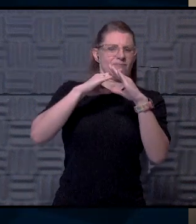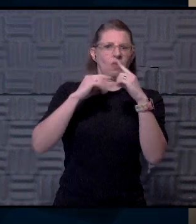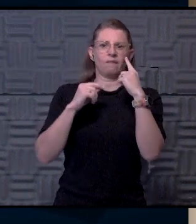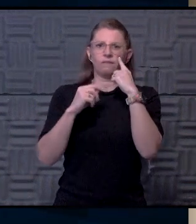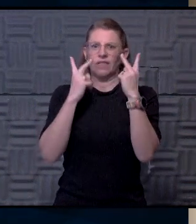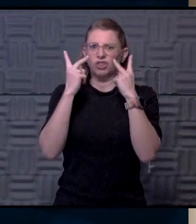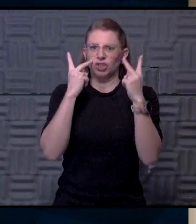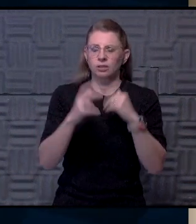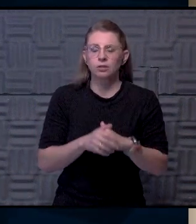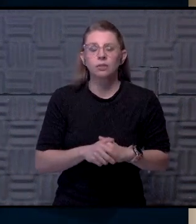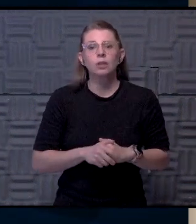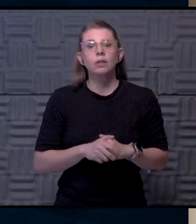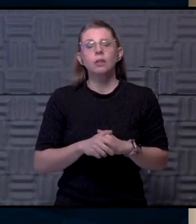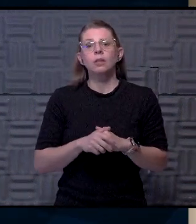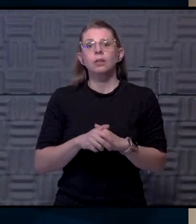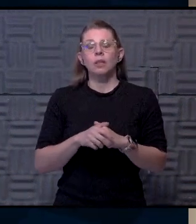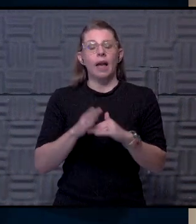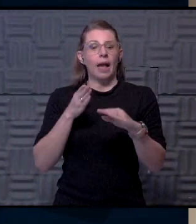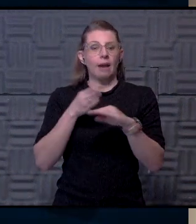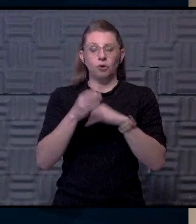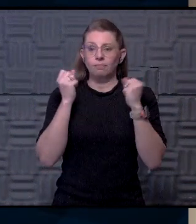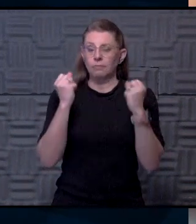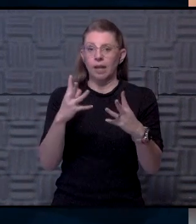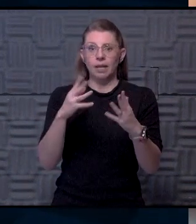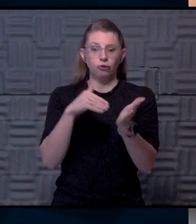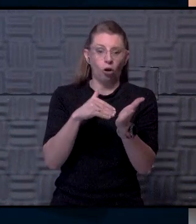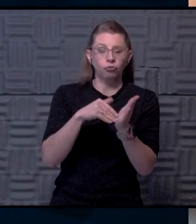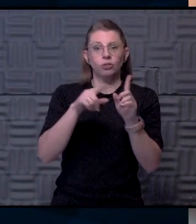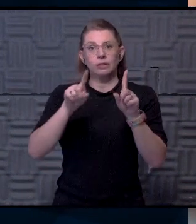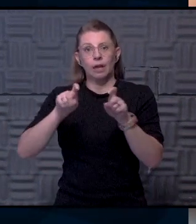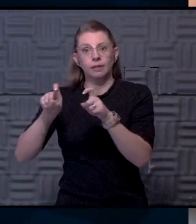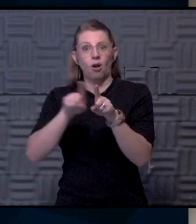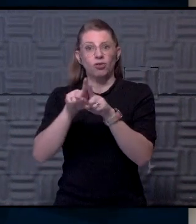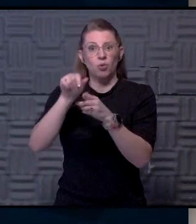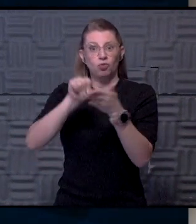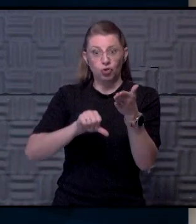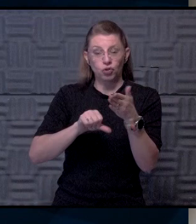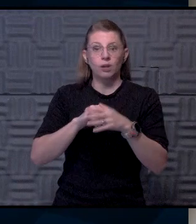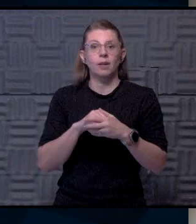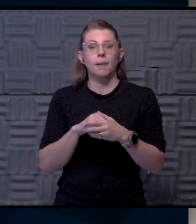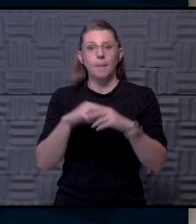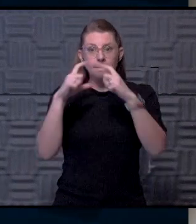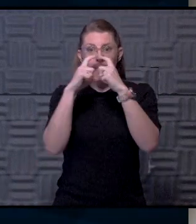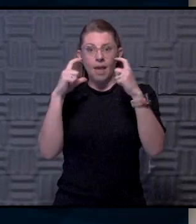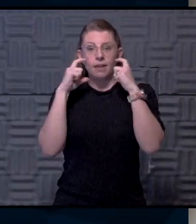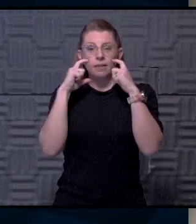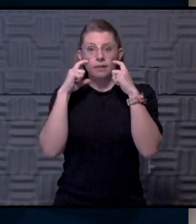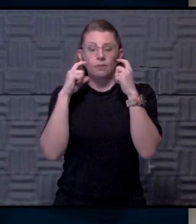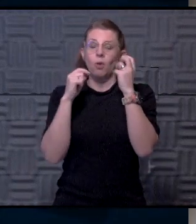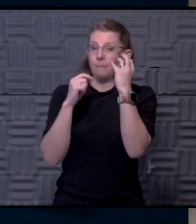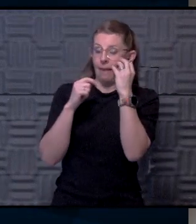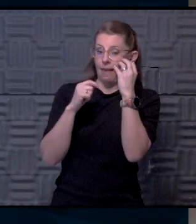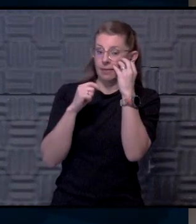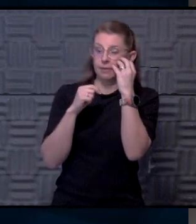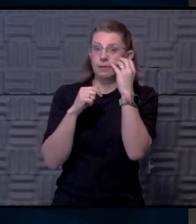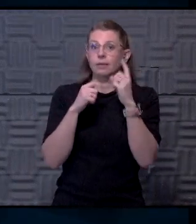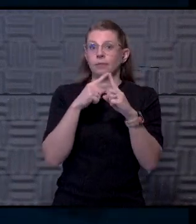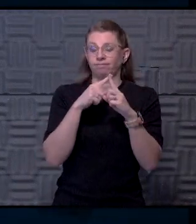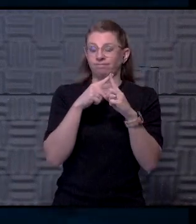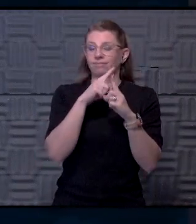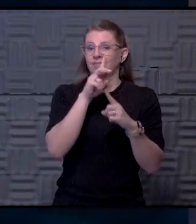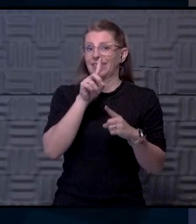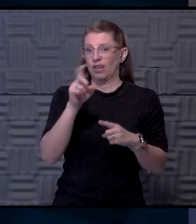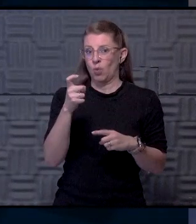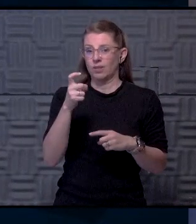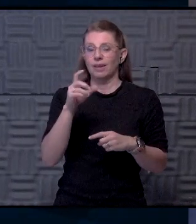George's vision. After many doctors, tests, and even surgery, the mass under his eye was diagnosed as